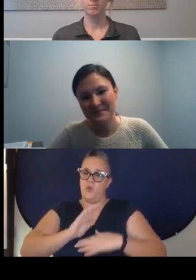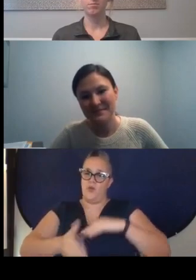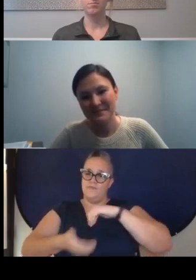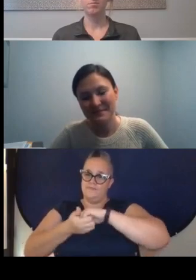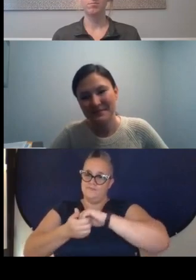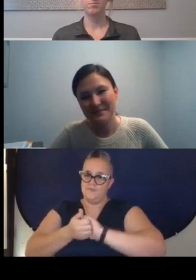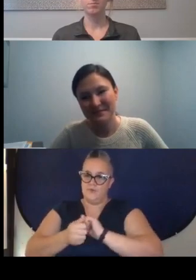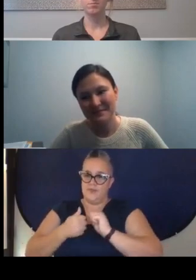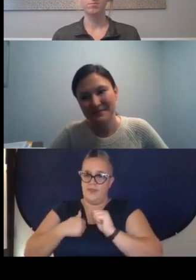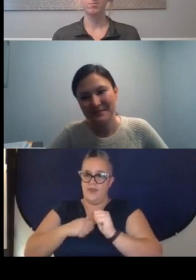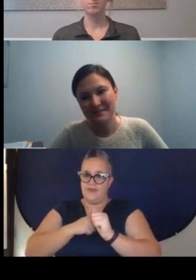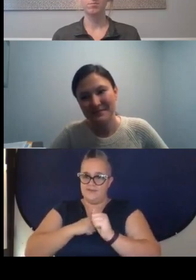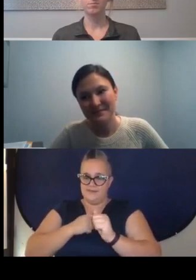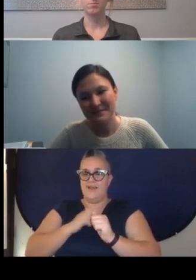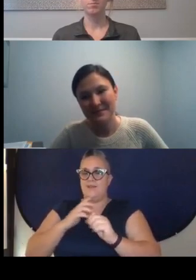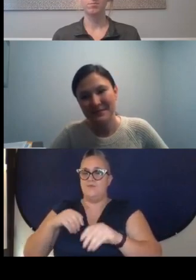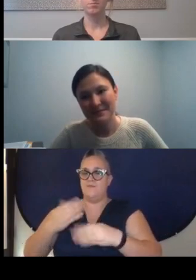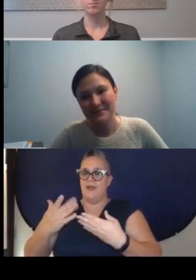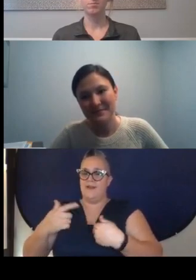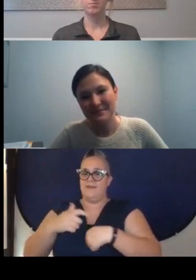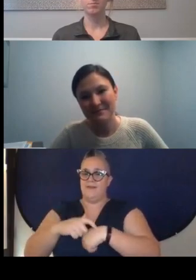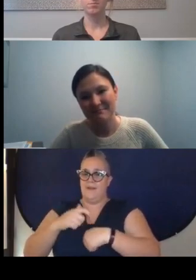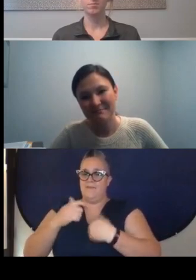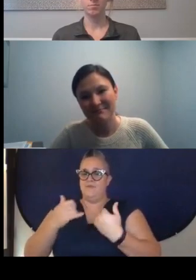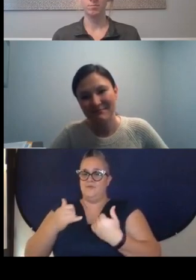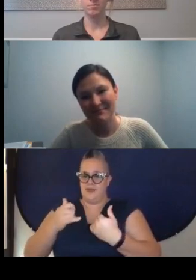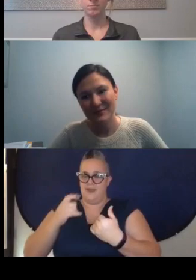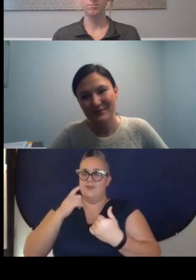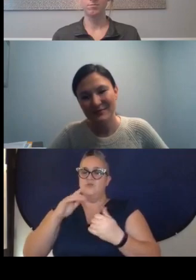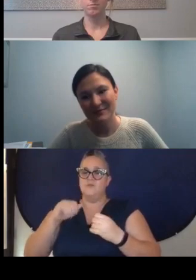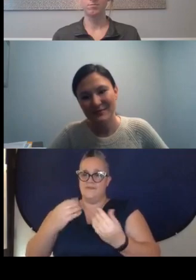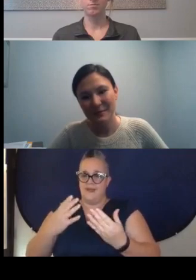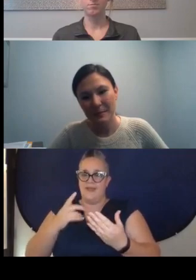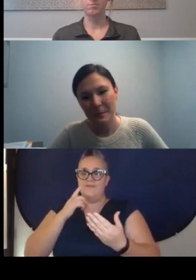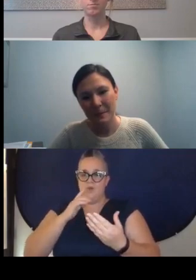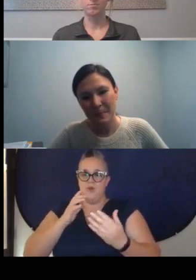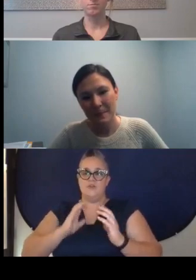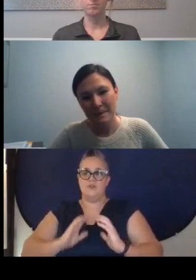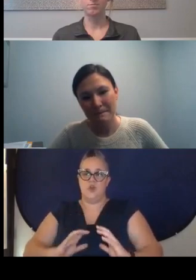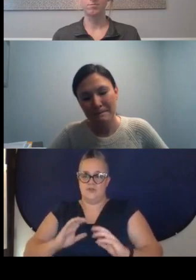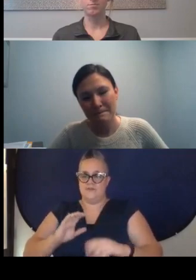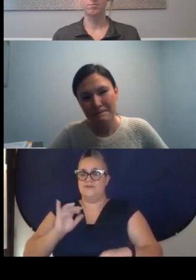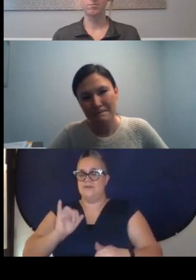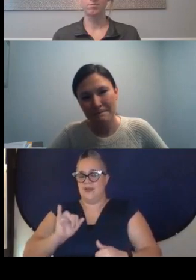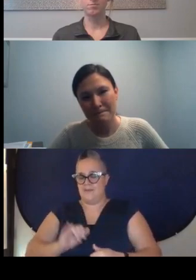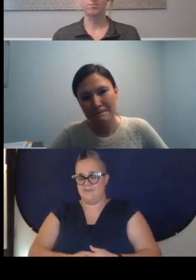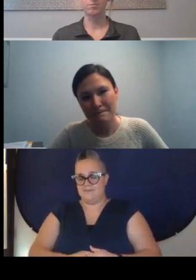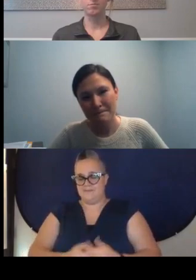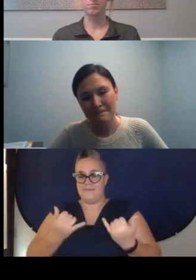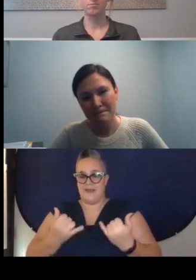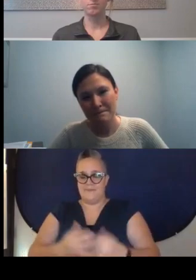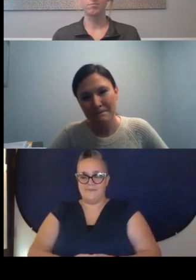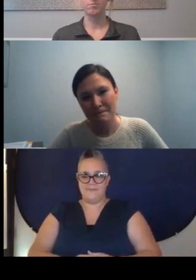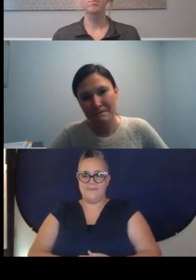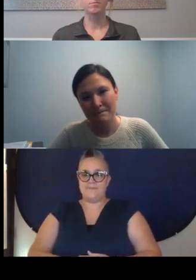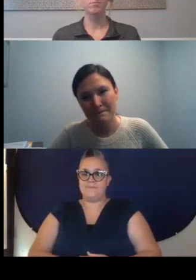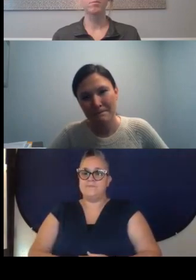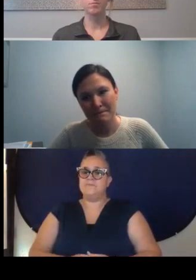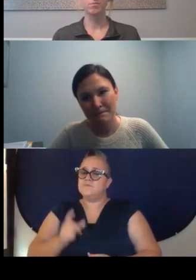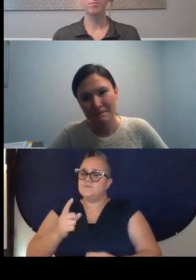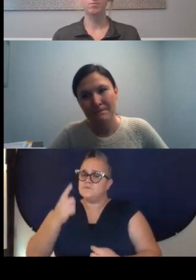and prepare this info for colleagues and talent pool. Does Alta consider opportunities such as internships and